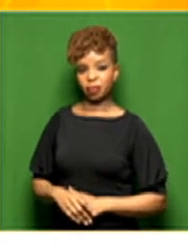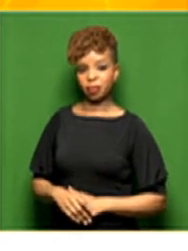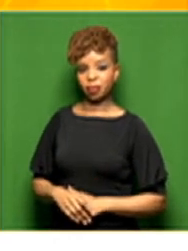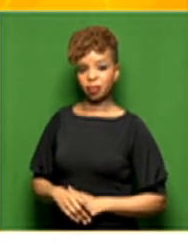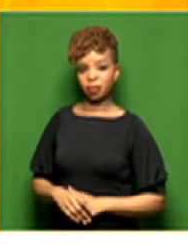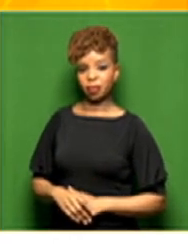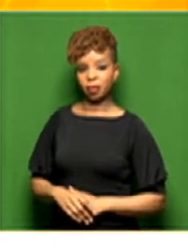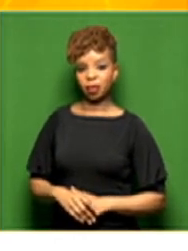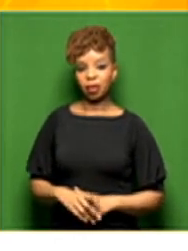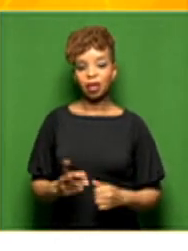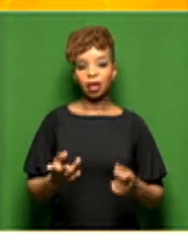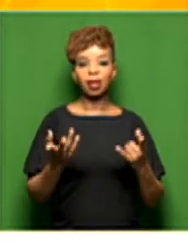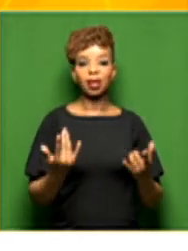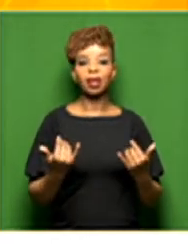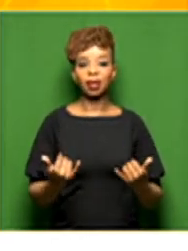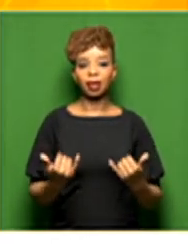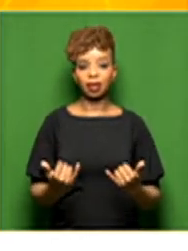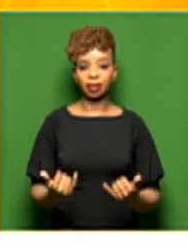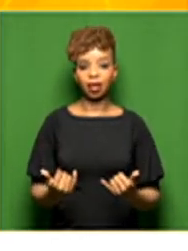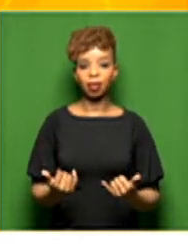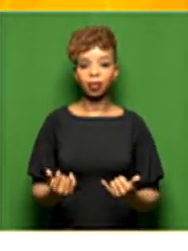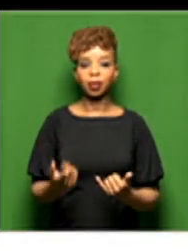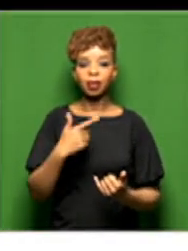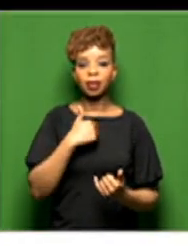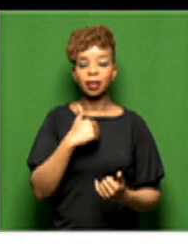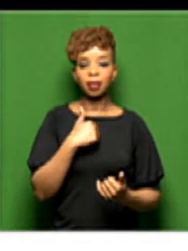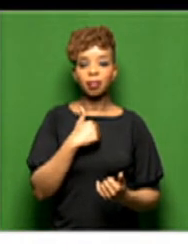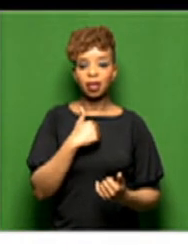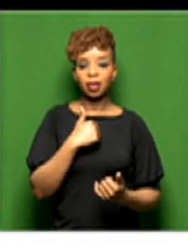I would say it's the